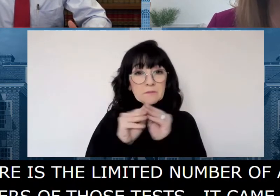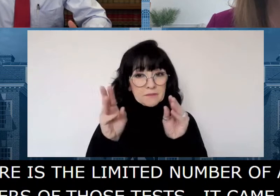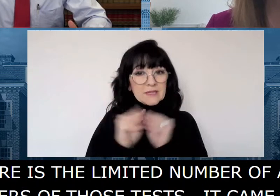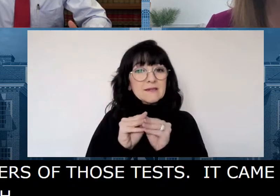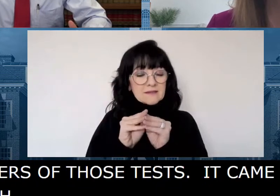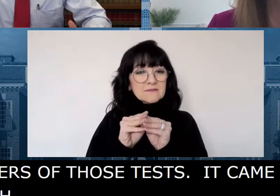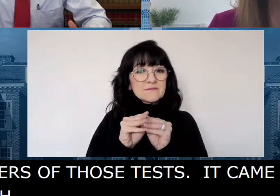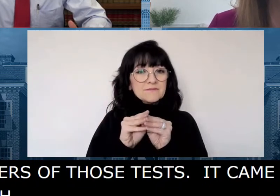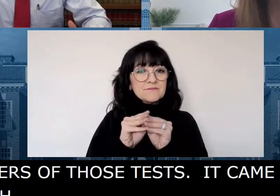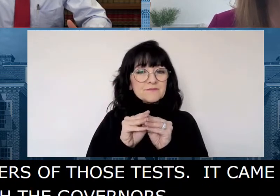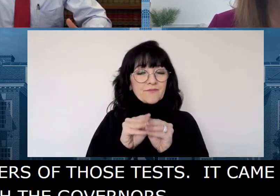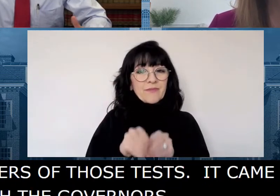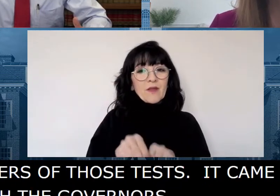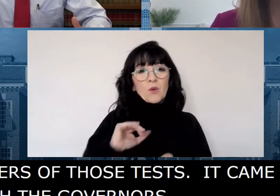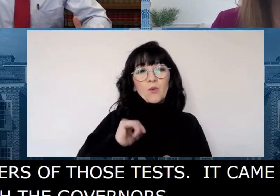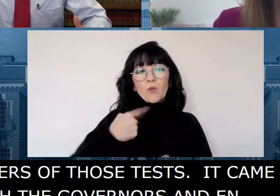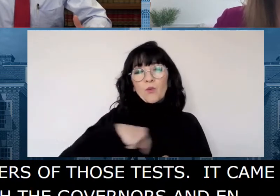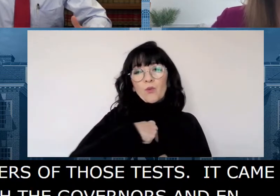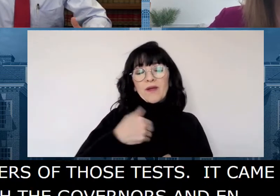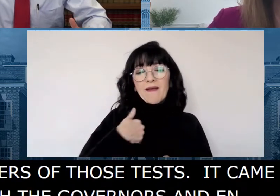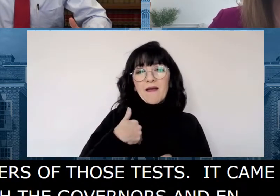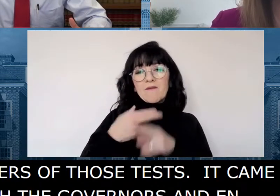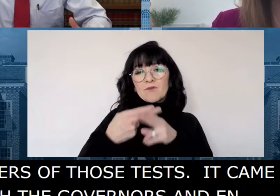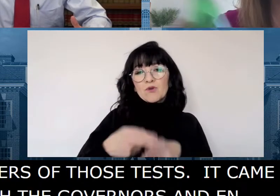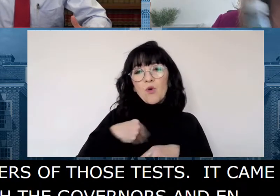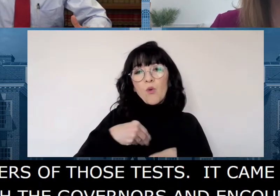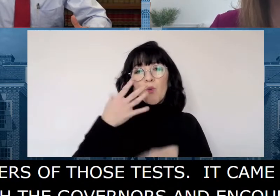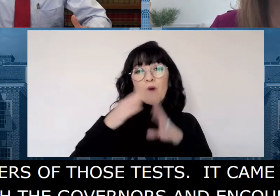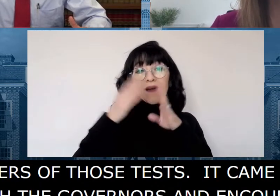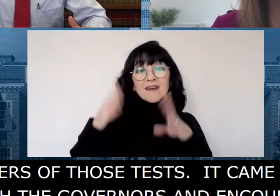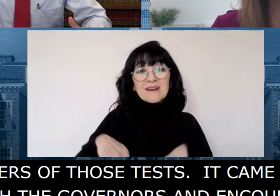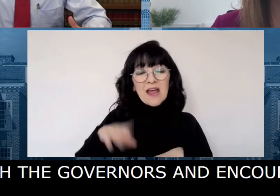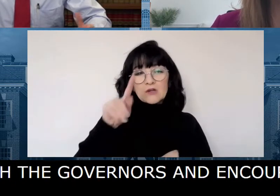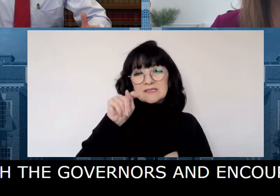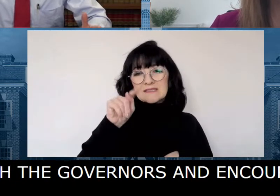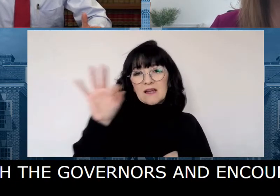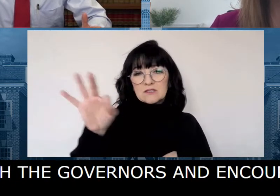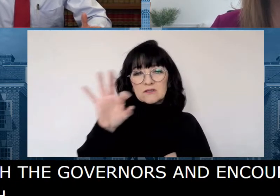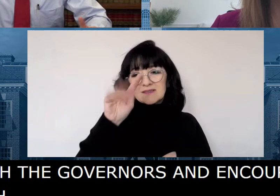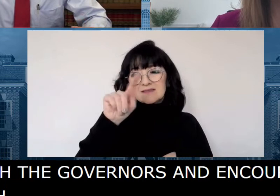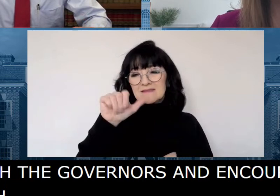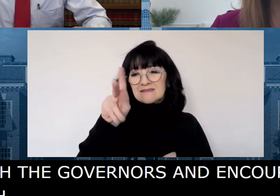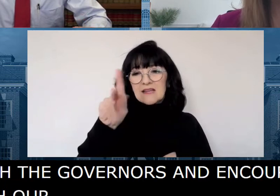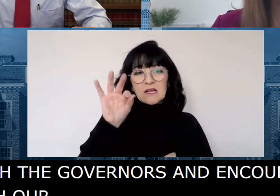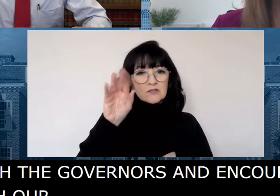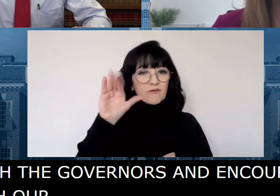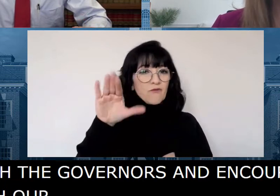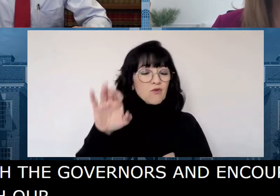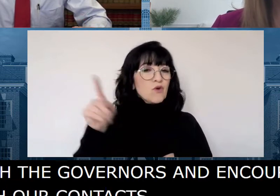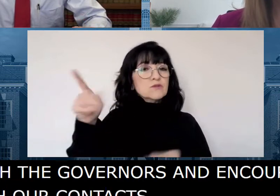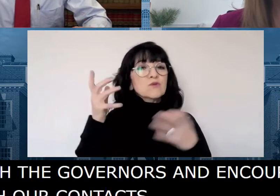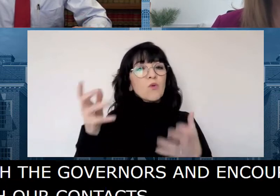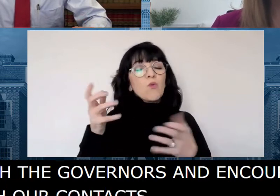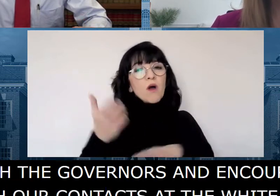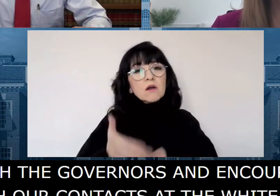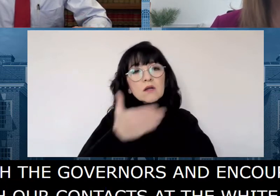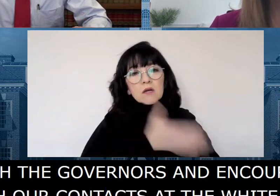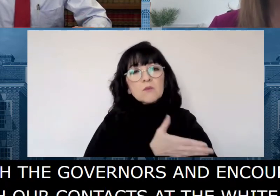House task force to increase the FDA approval for companies